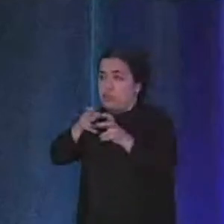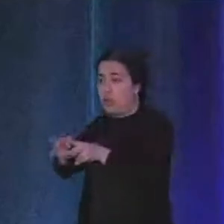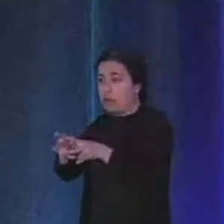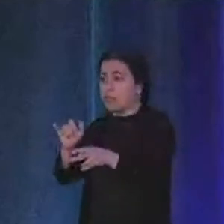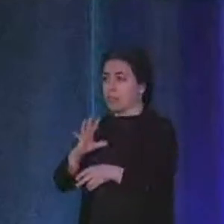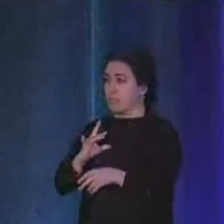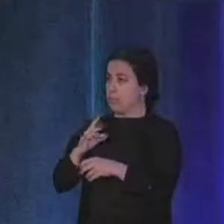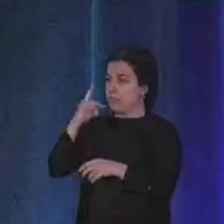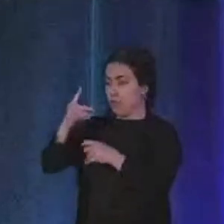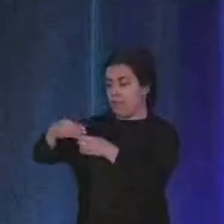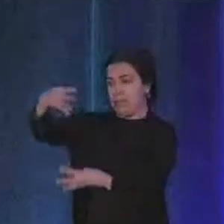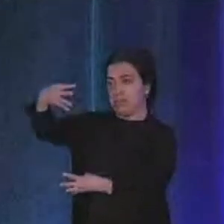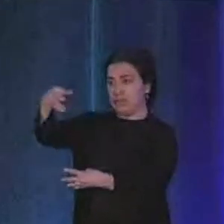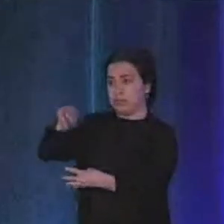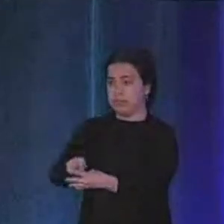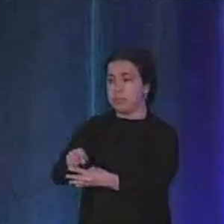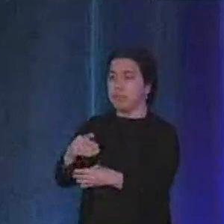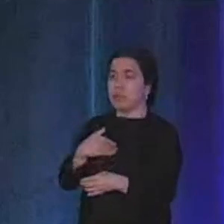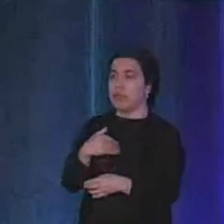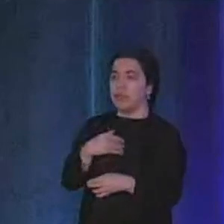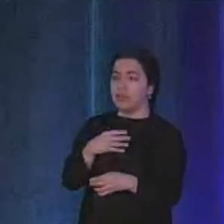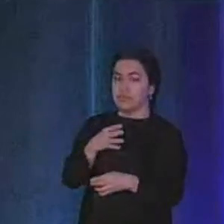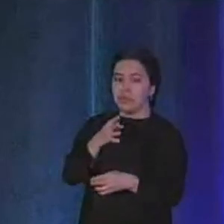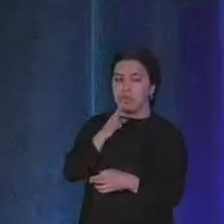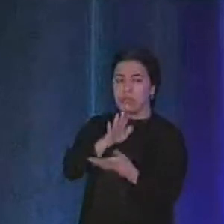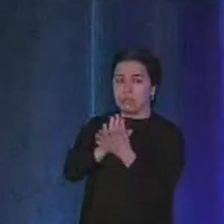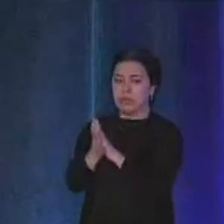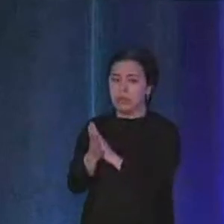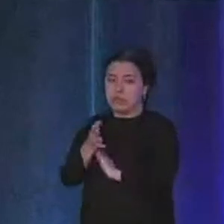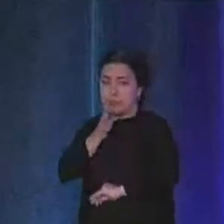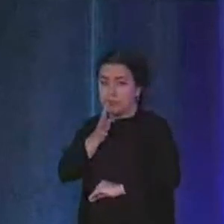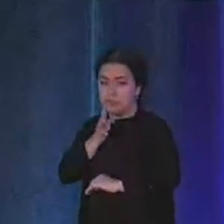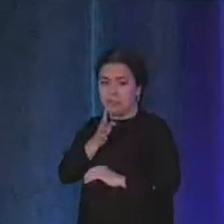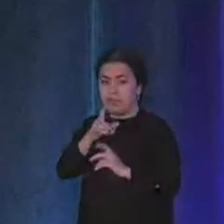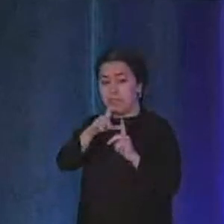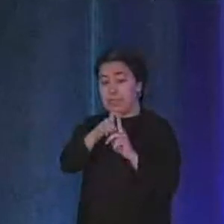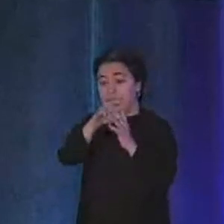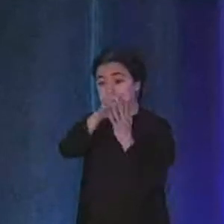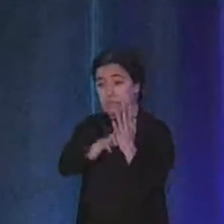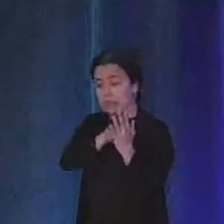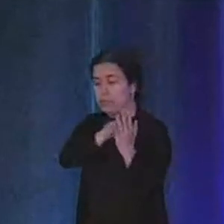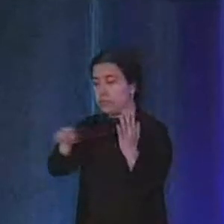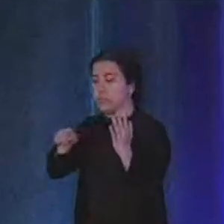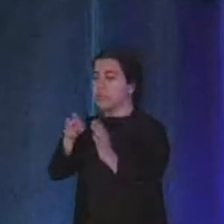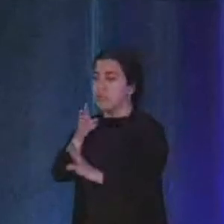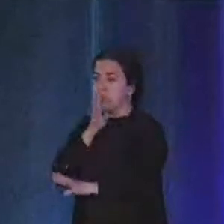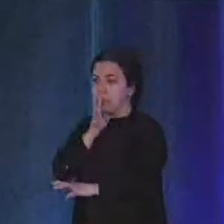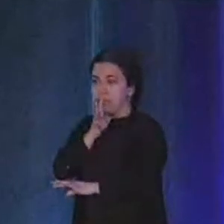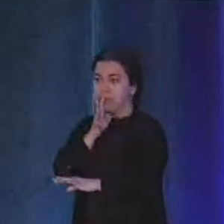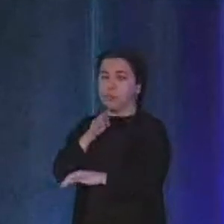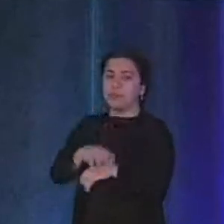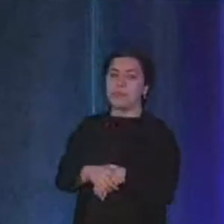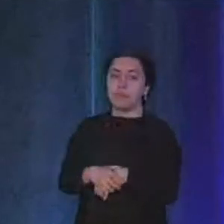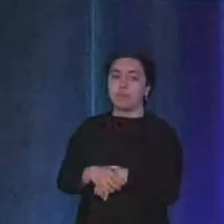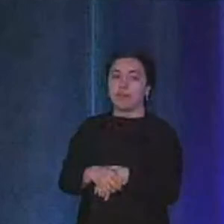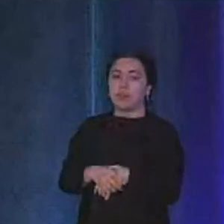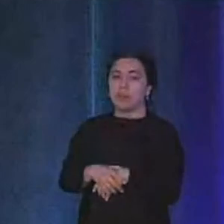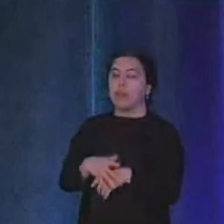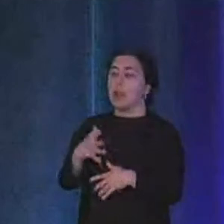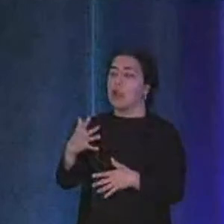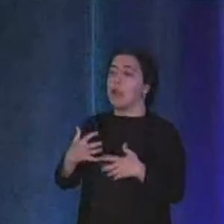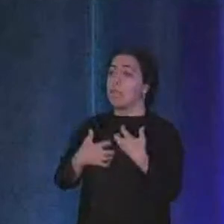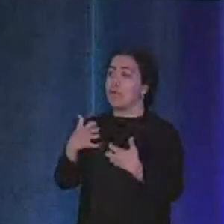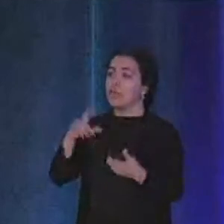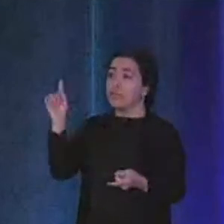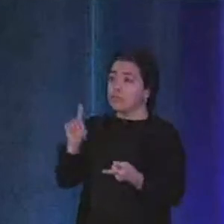Adjustable text to speech, and just for like across the board accessibility accommodation stuff, like reduce motion, color blindness settings, things